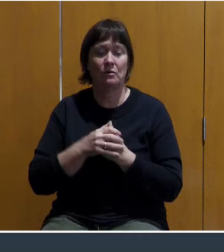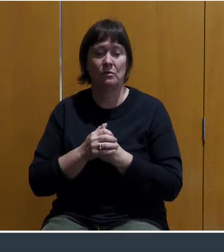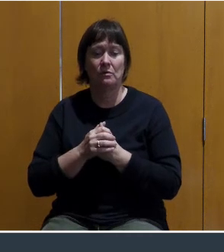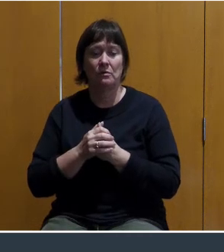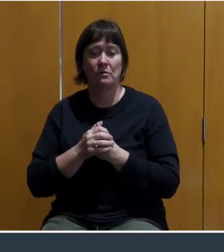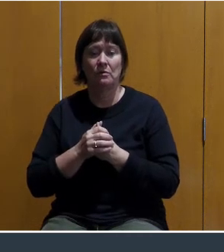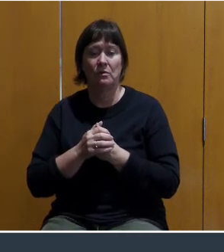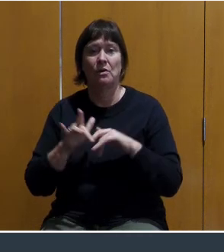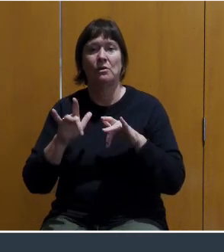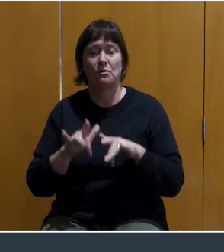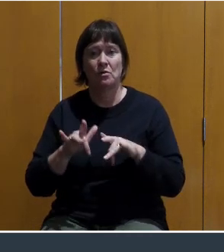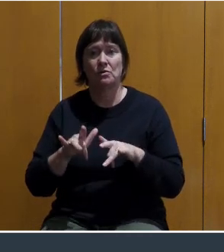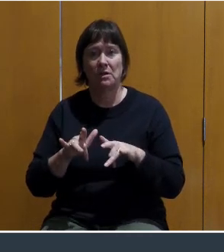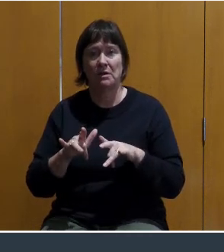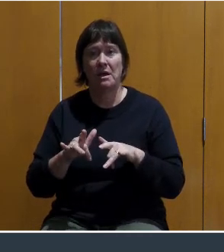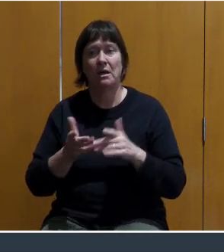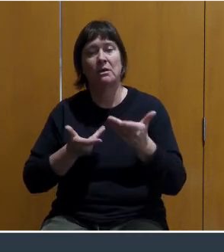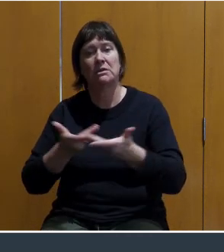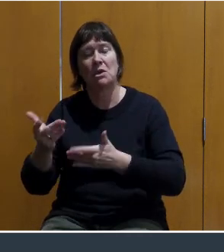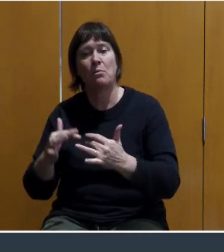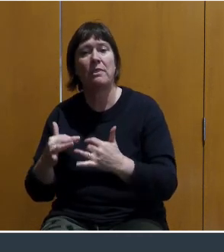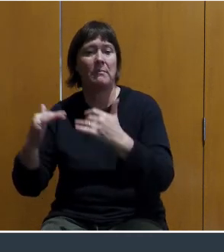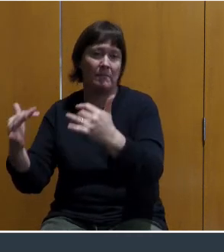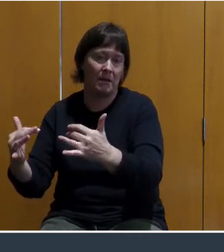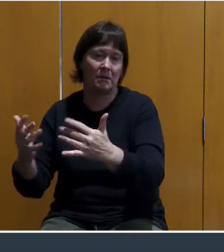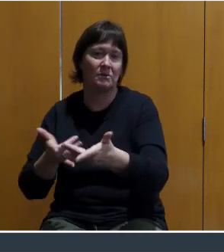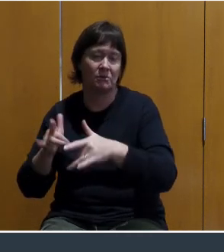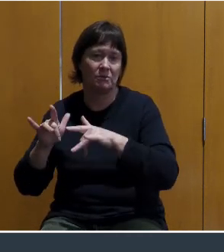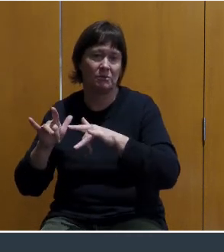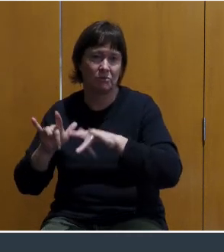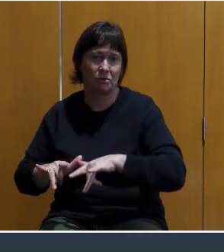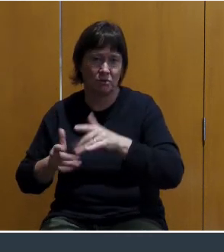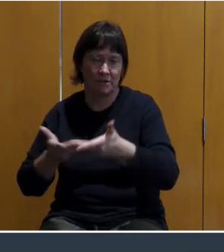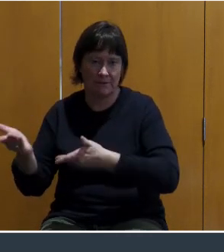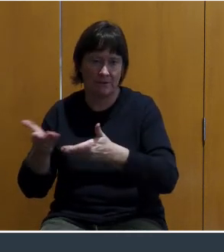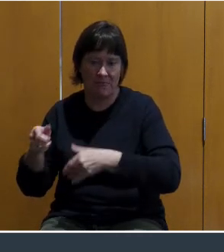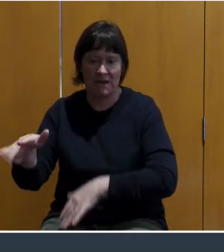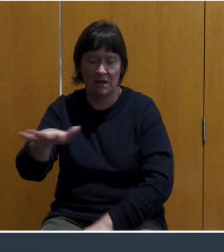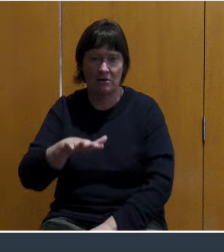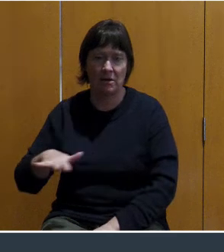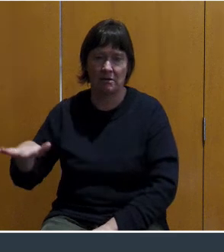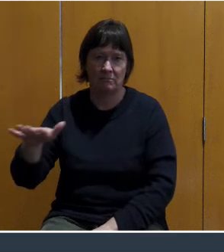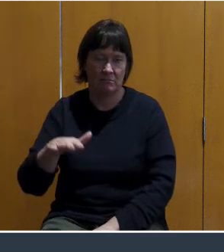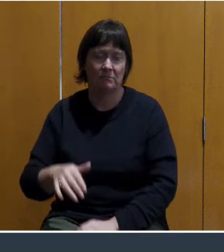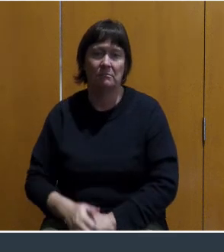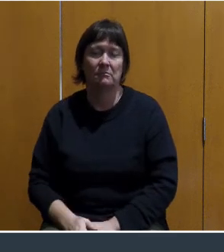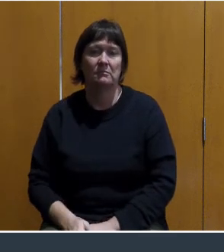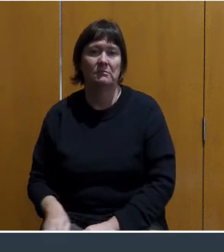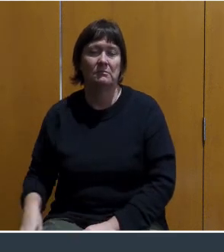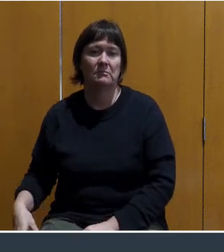that we haven't been to the public to consult on the specific area, but but